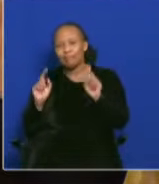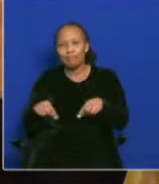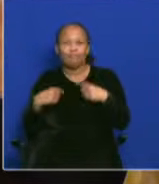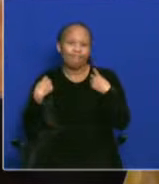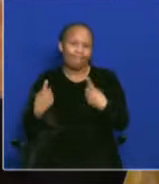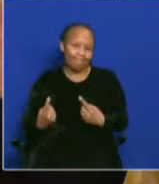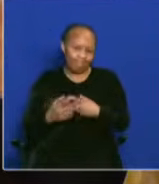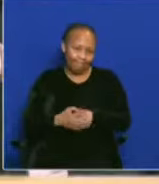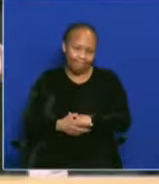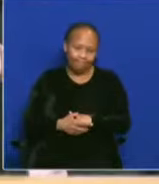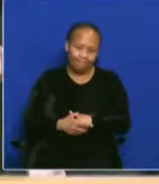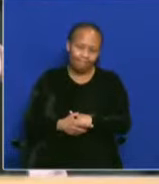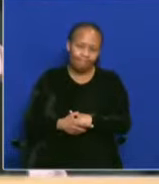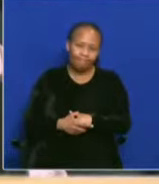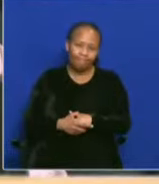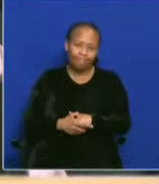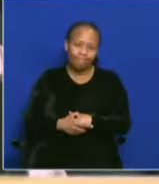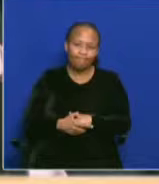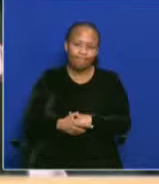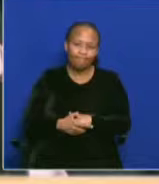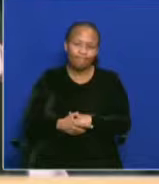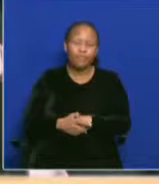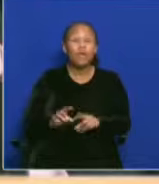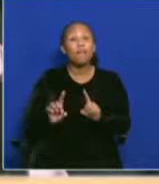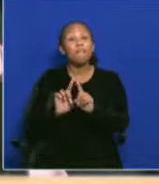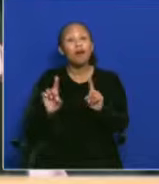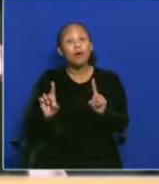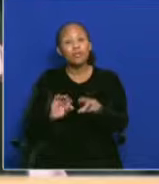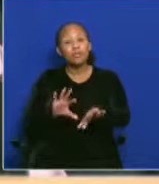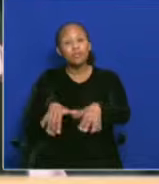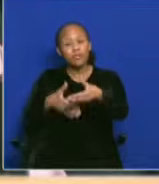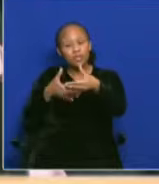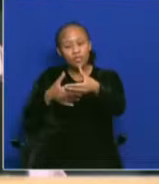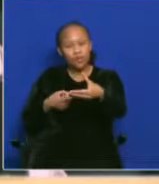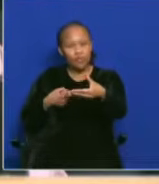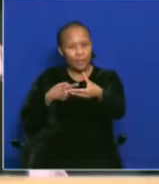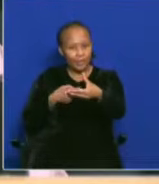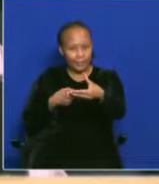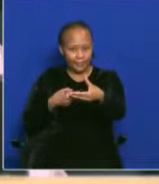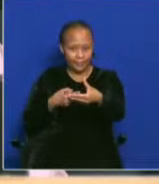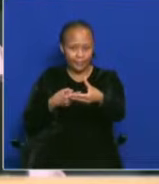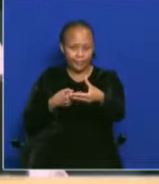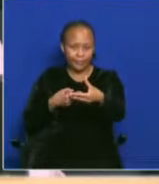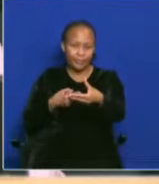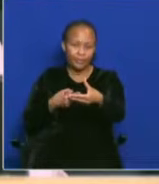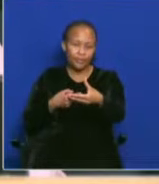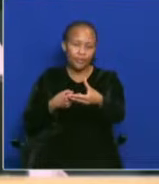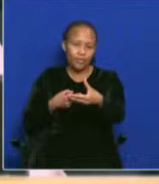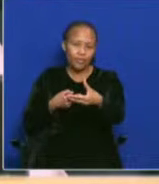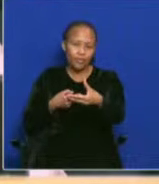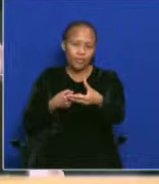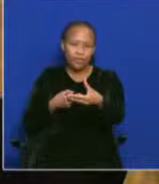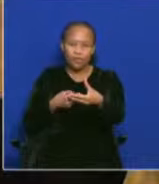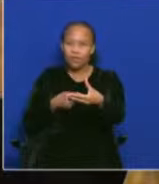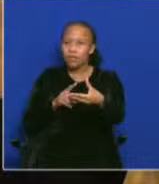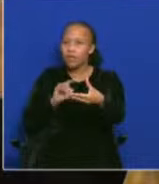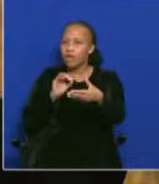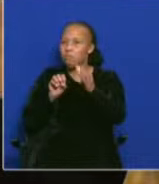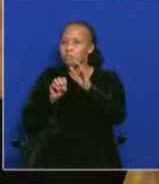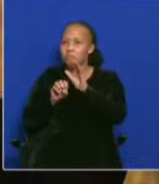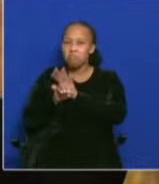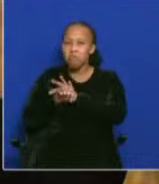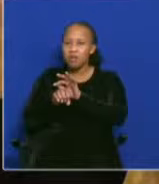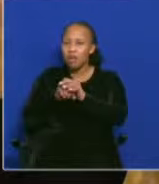But it's not a document that Yeah. is sent to To the public. to the media Yes. or that kind.